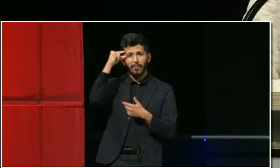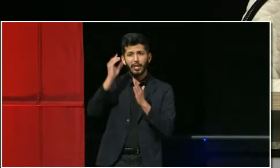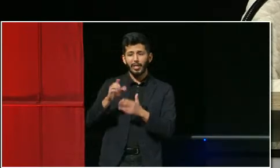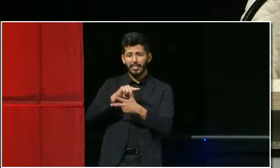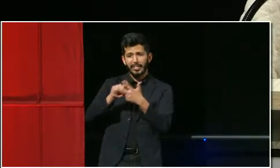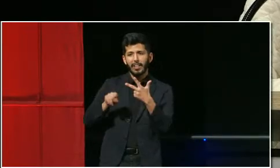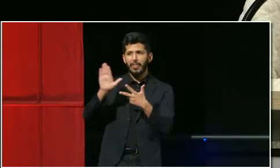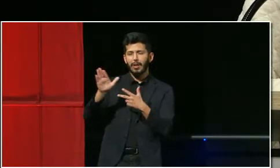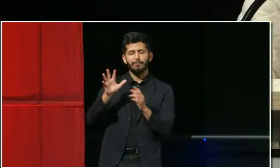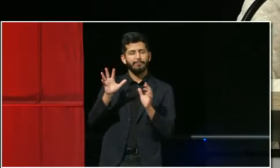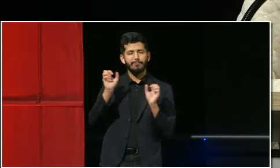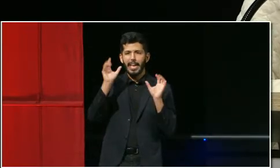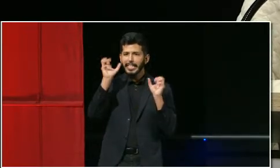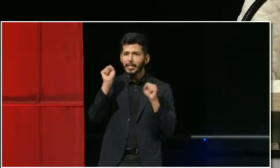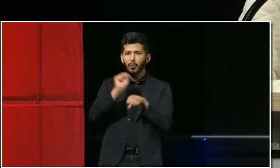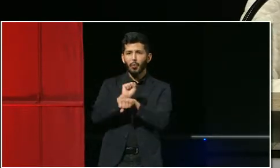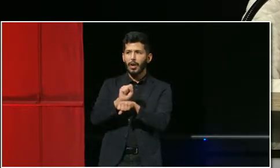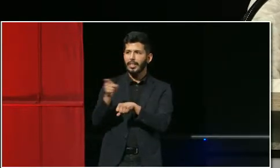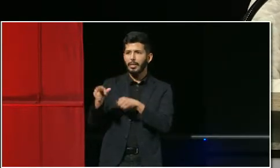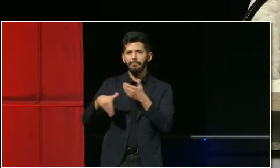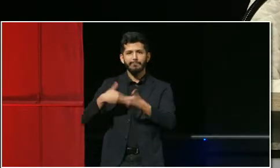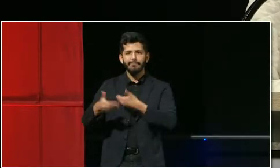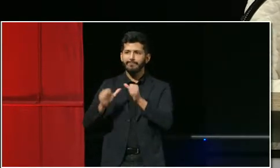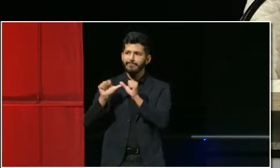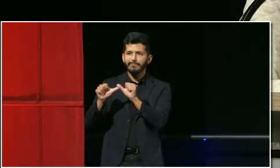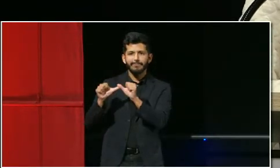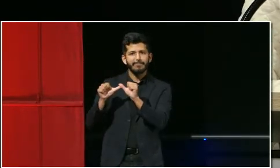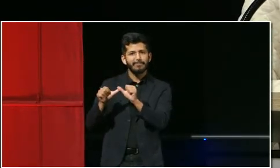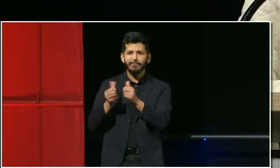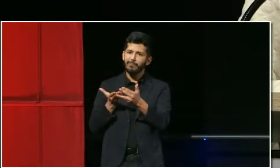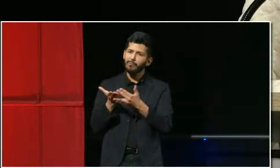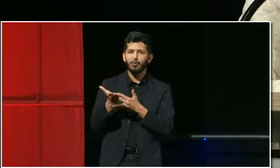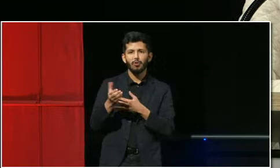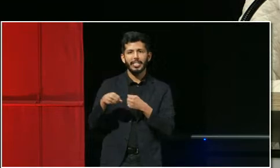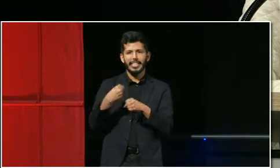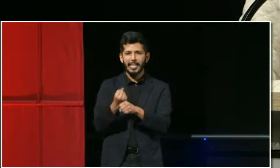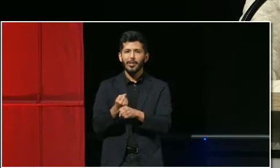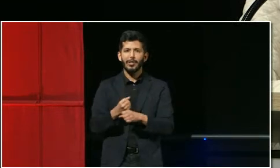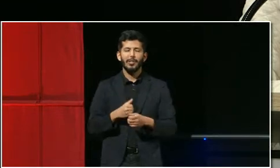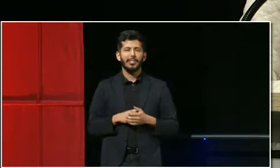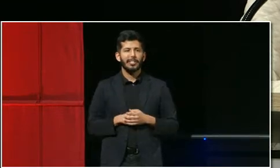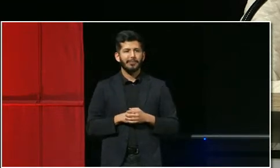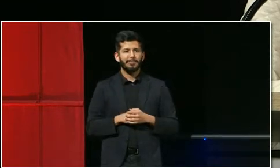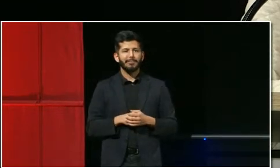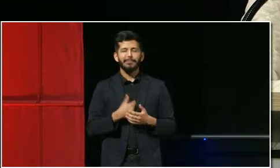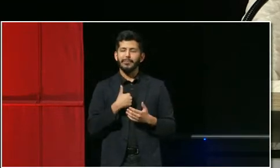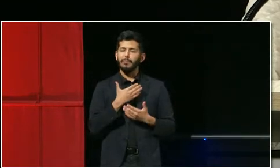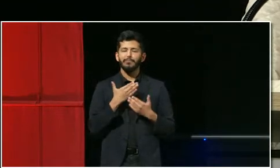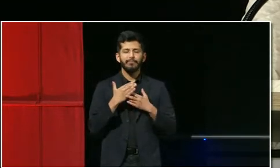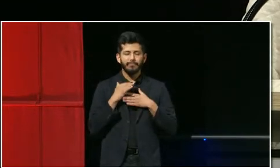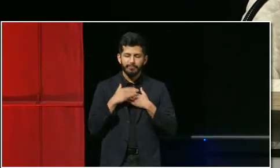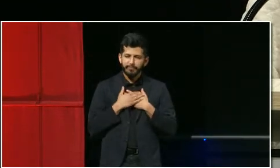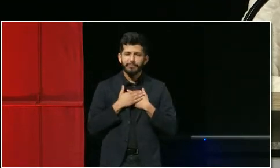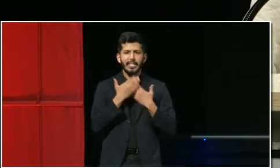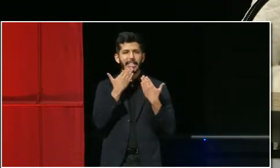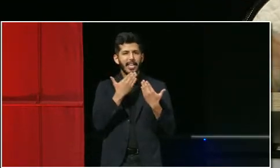work they do to keep the Academy going all year long. And I'm so grateful to be able